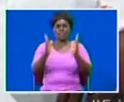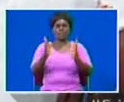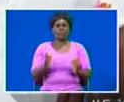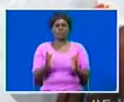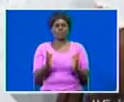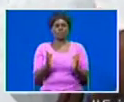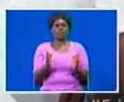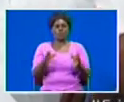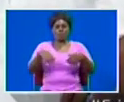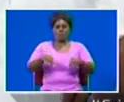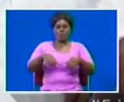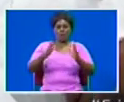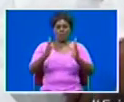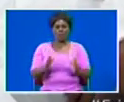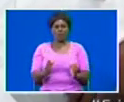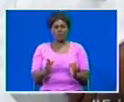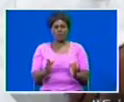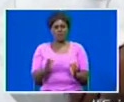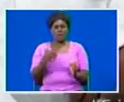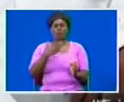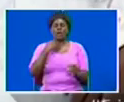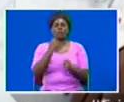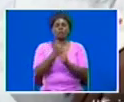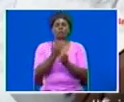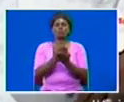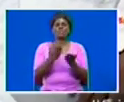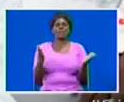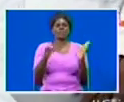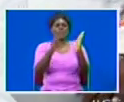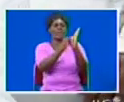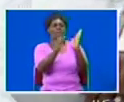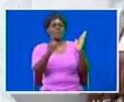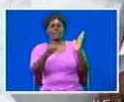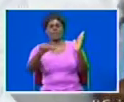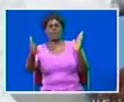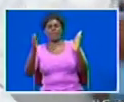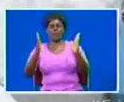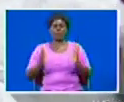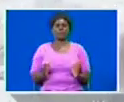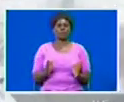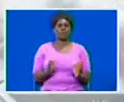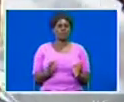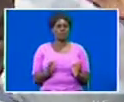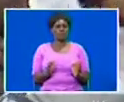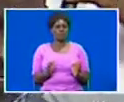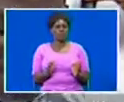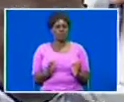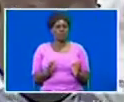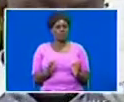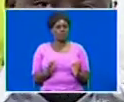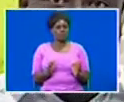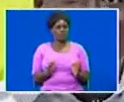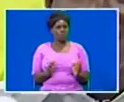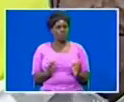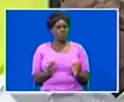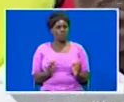motorcyclist, and it's great to do something, have impact when I ride. All right. Yep. My